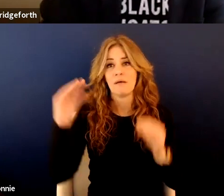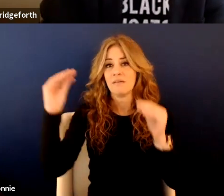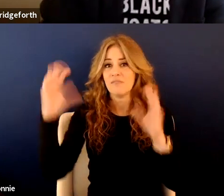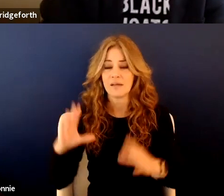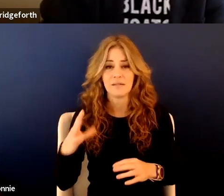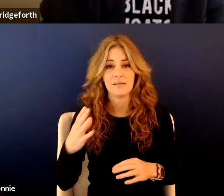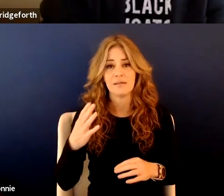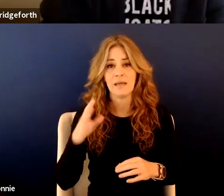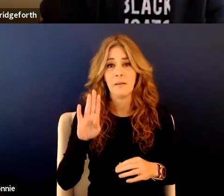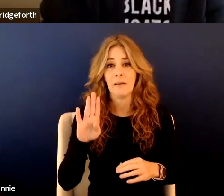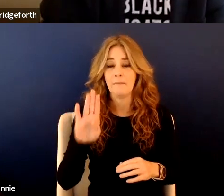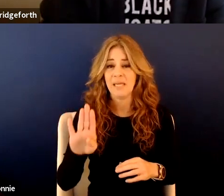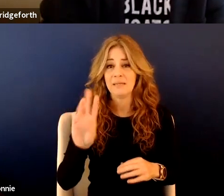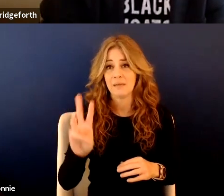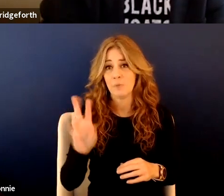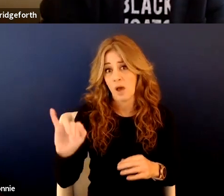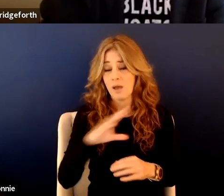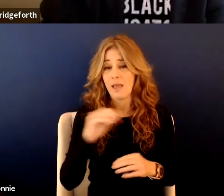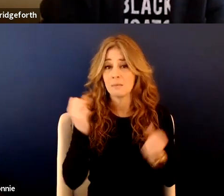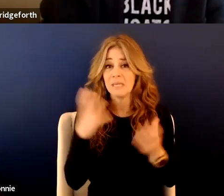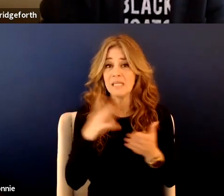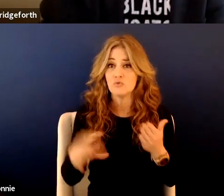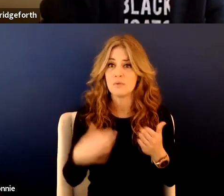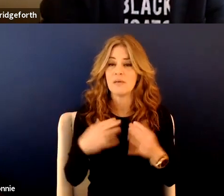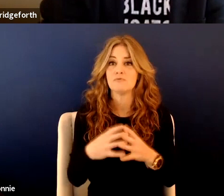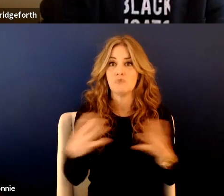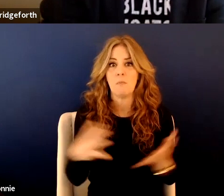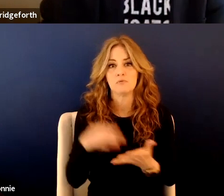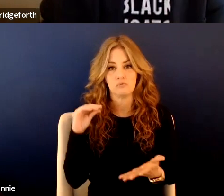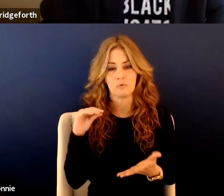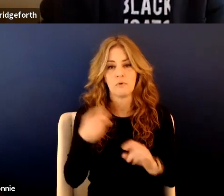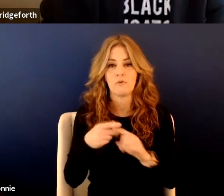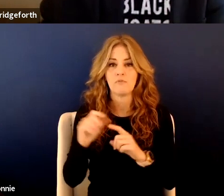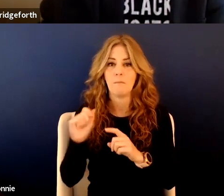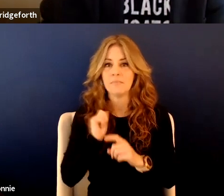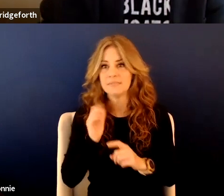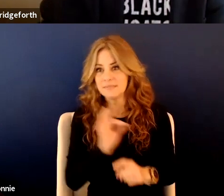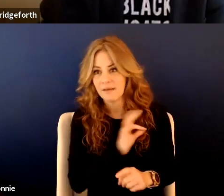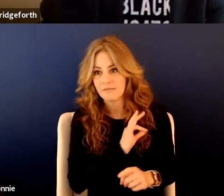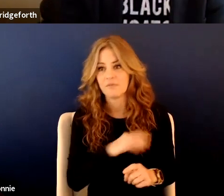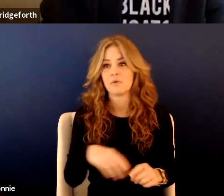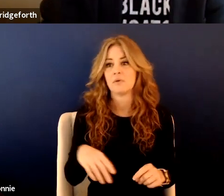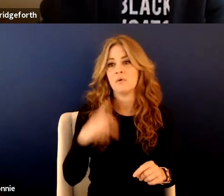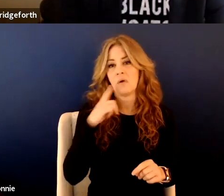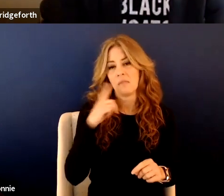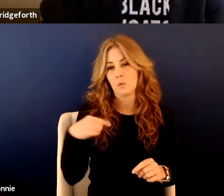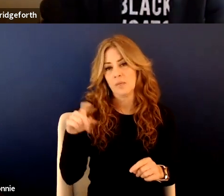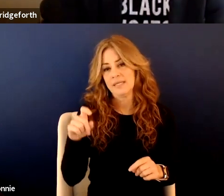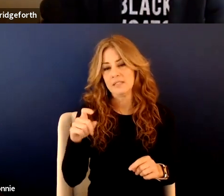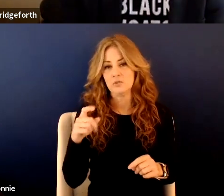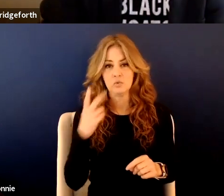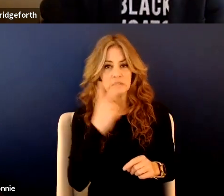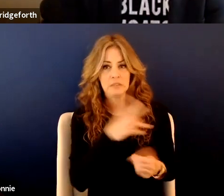PWIs, particularly R1s and R2s, have so much to learn from staff members, I think that we need to look to institutions that